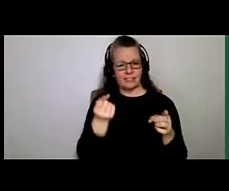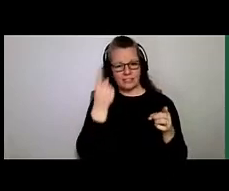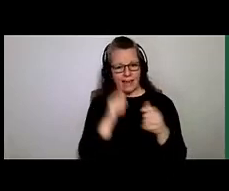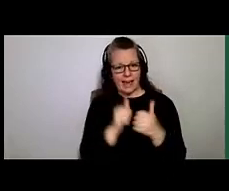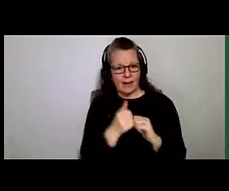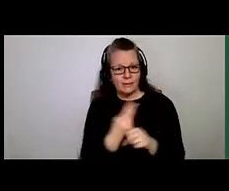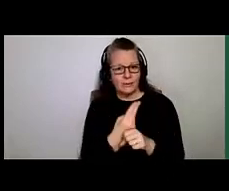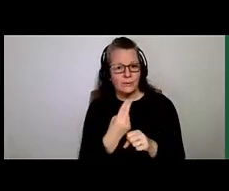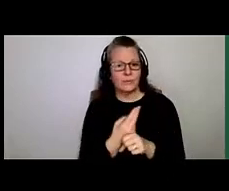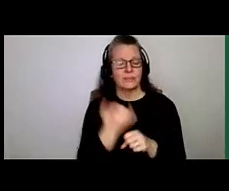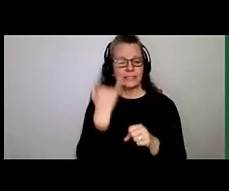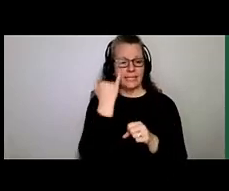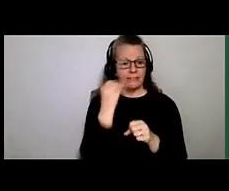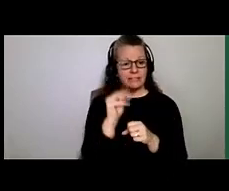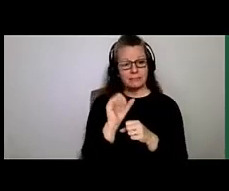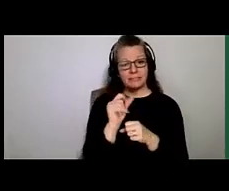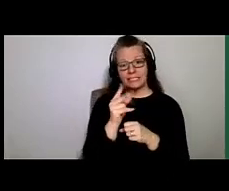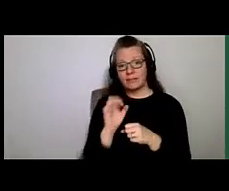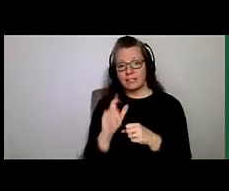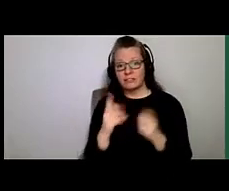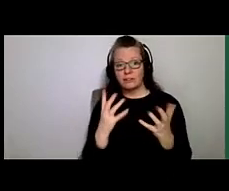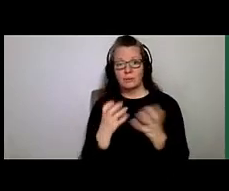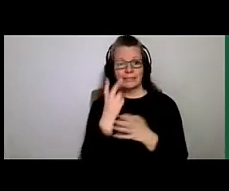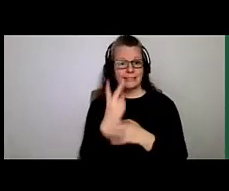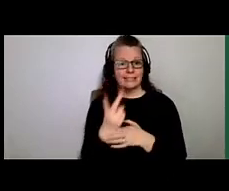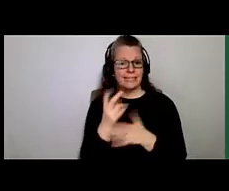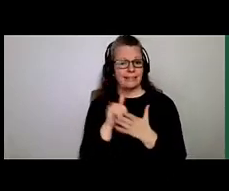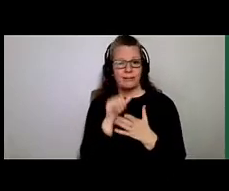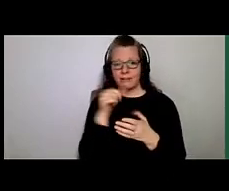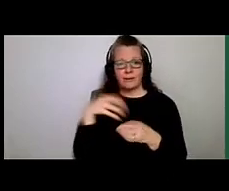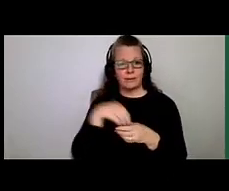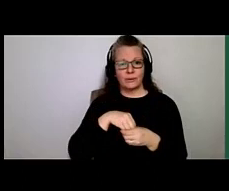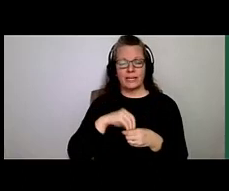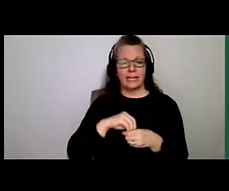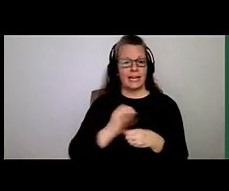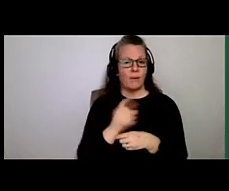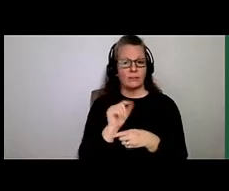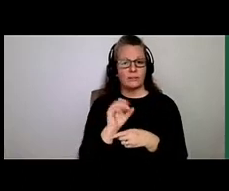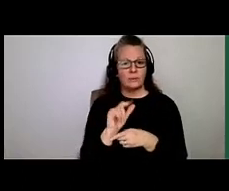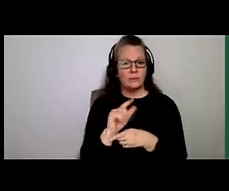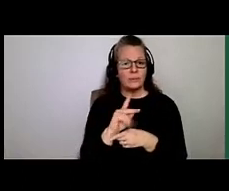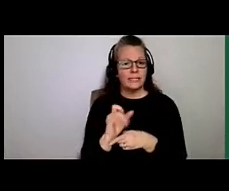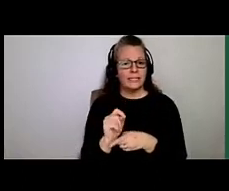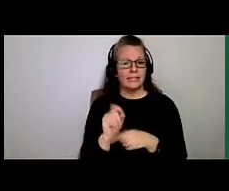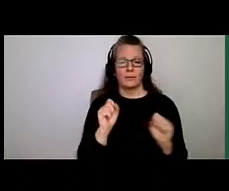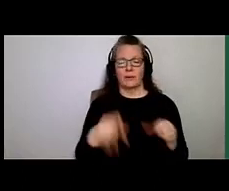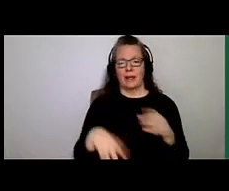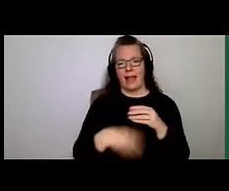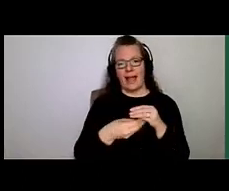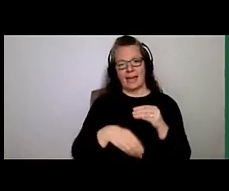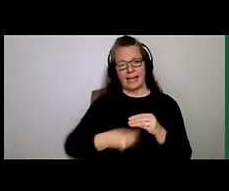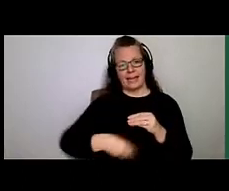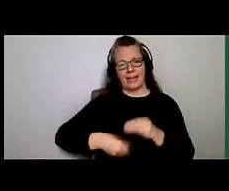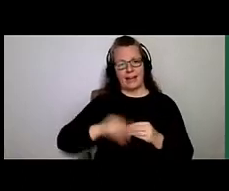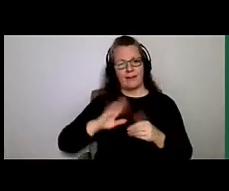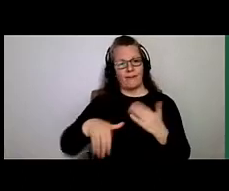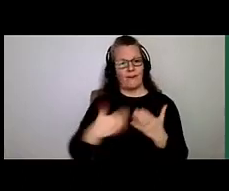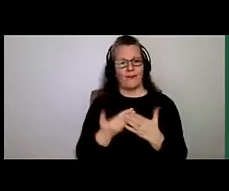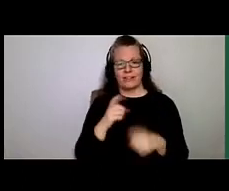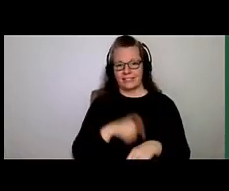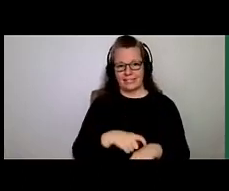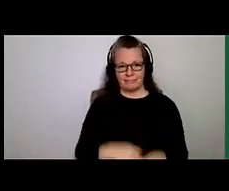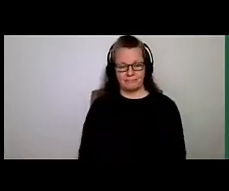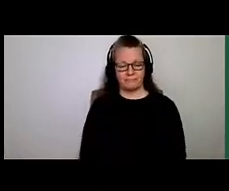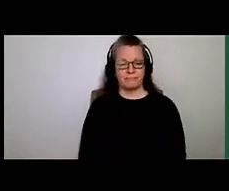if there are materials that you would like to see that are not included in our toolkits, we're adding to these toolkits all the time.